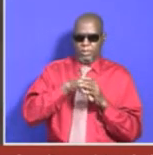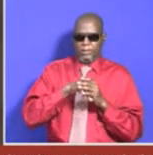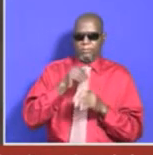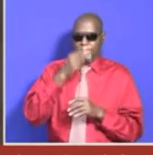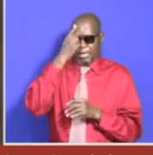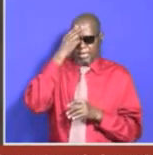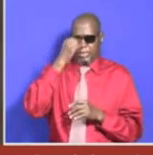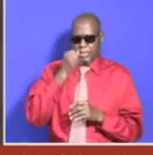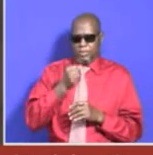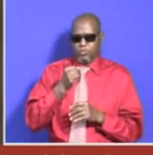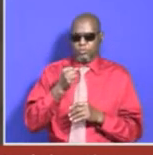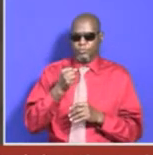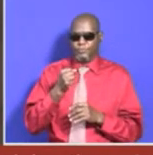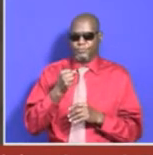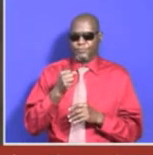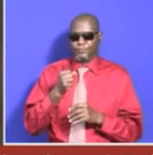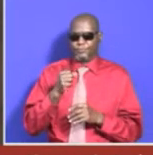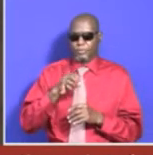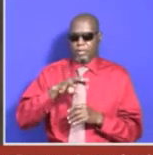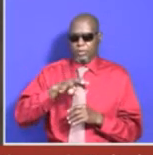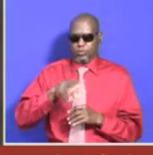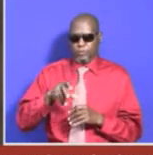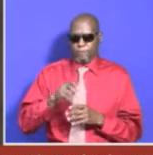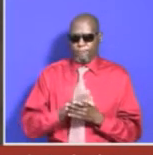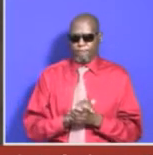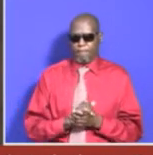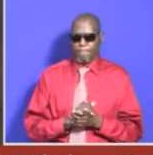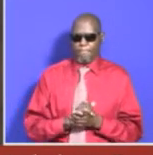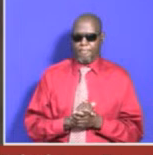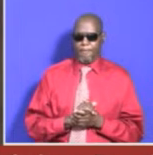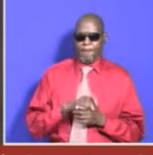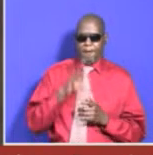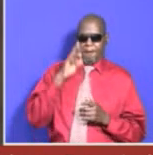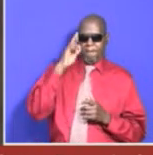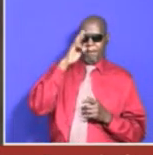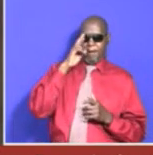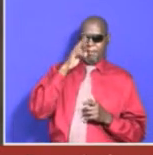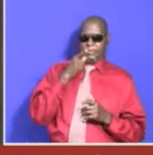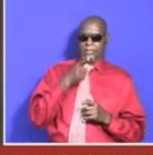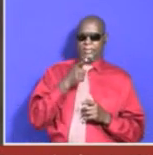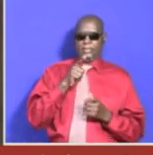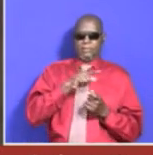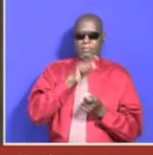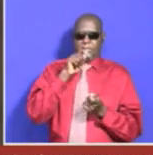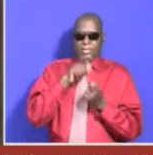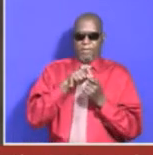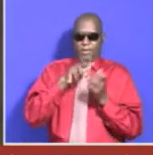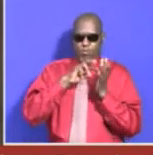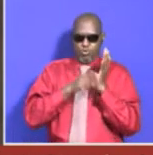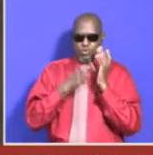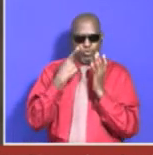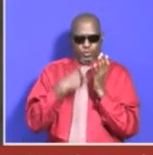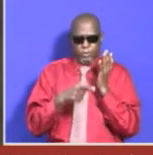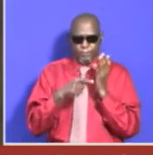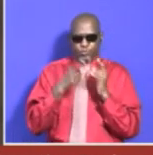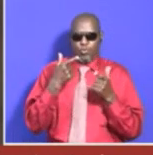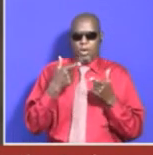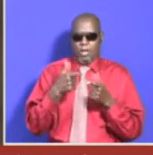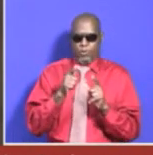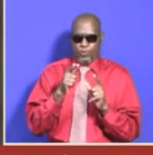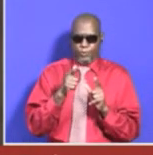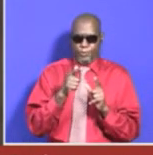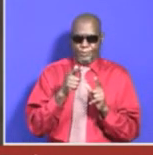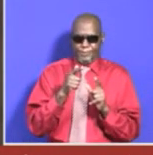The purpose of this particular project was to allow us